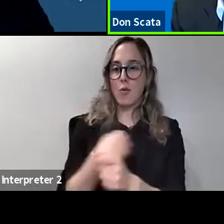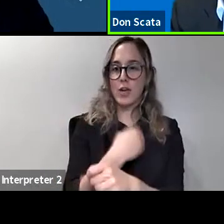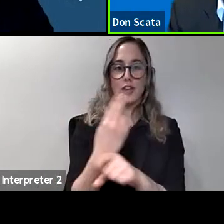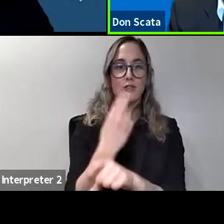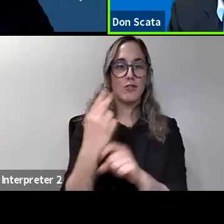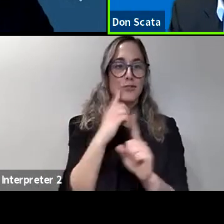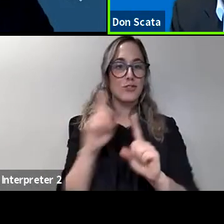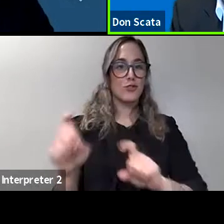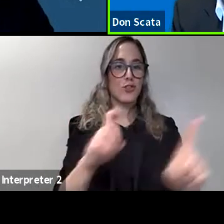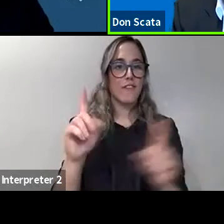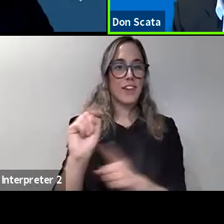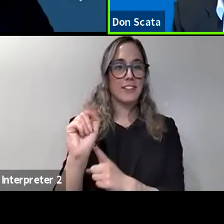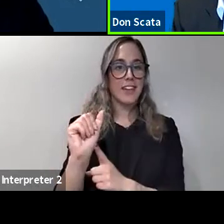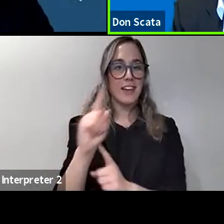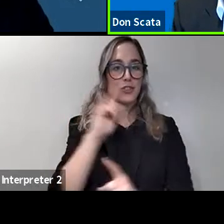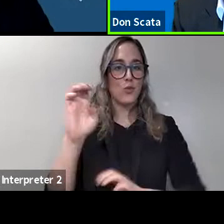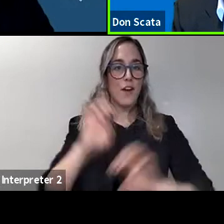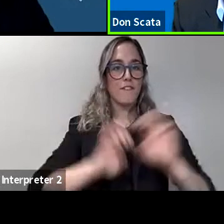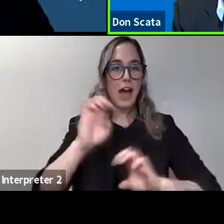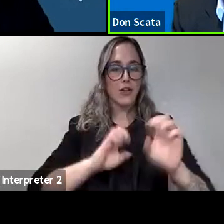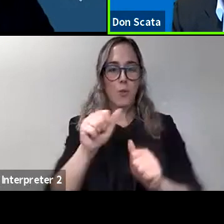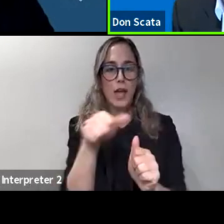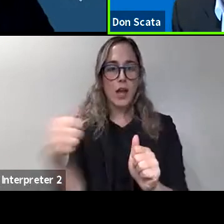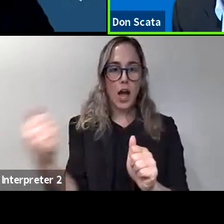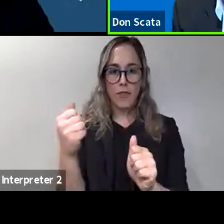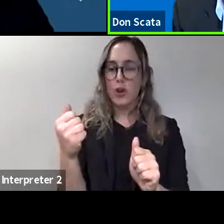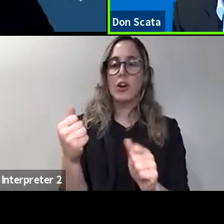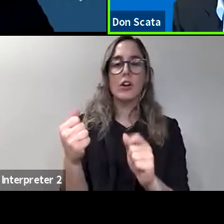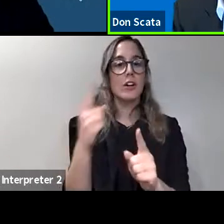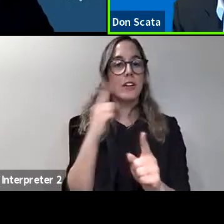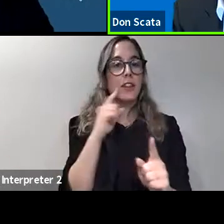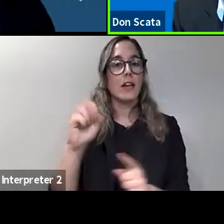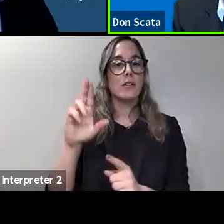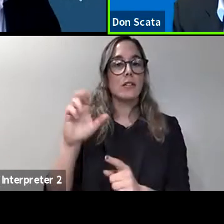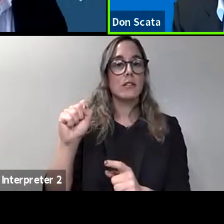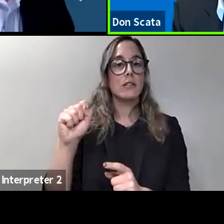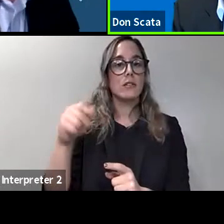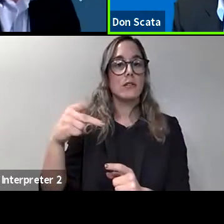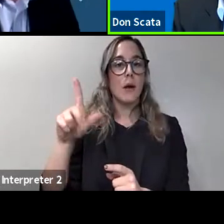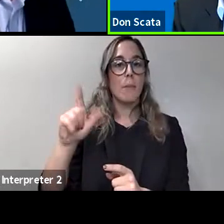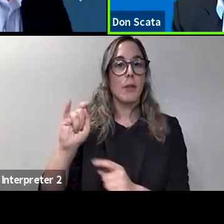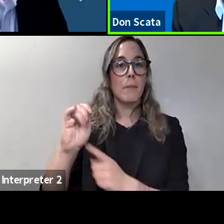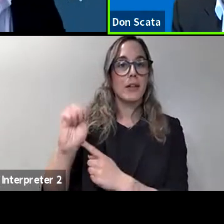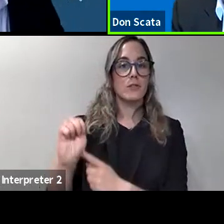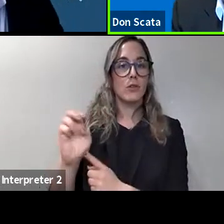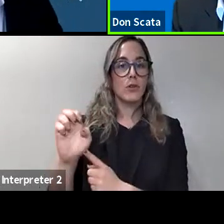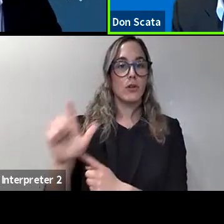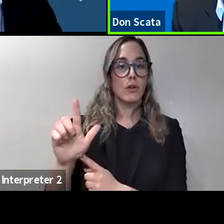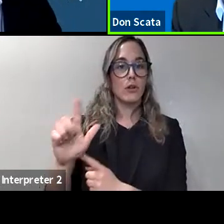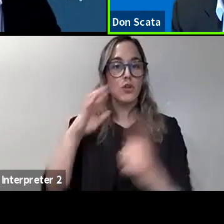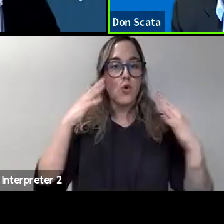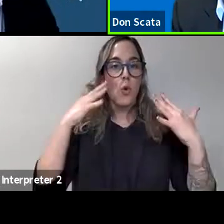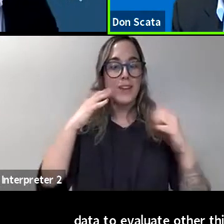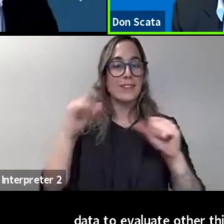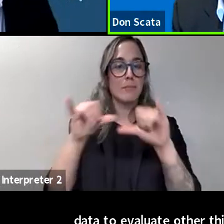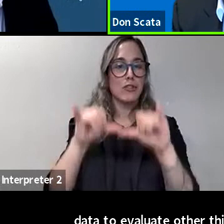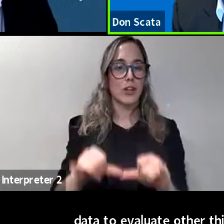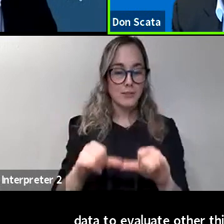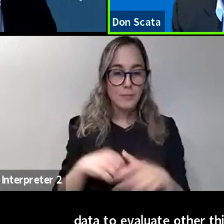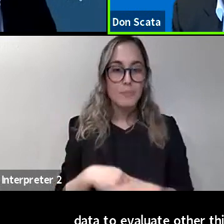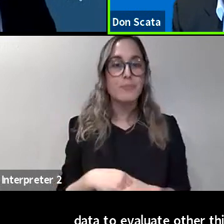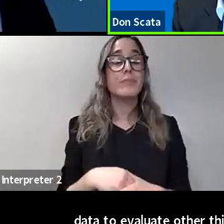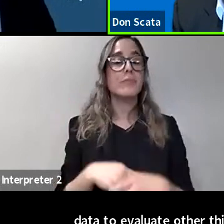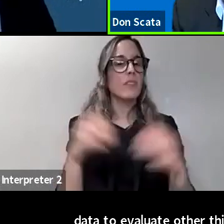data to evaluate other things, such as supplemental noise metrics, the ones that were mentioned in the question. Public comment on the NES